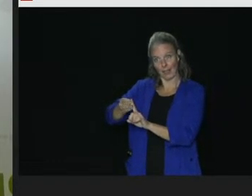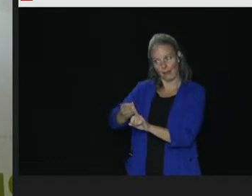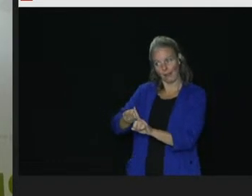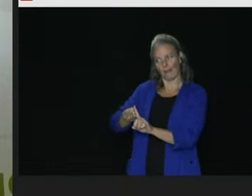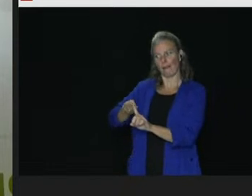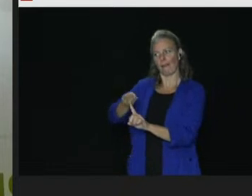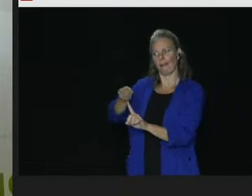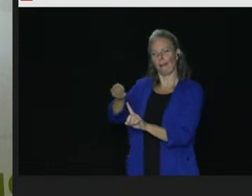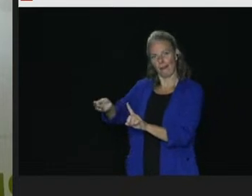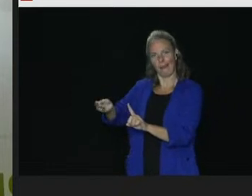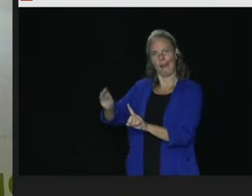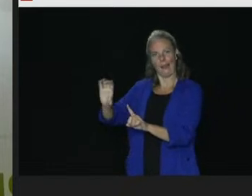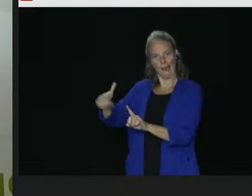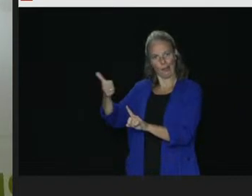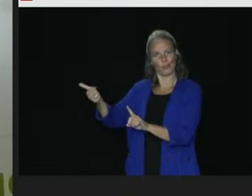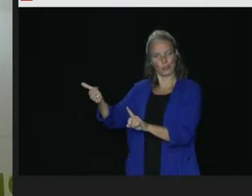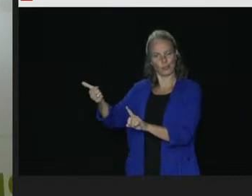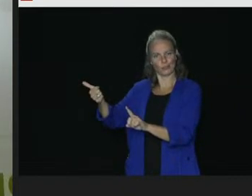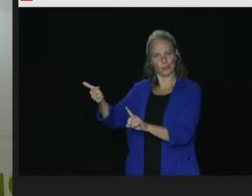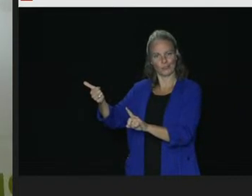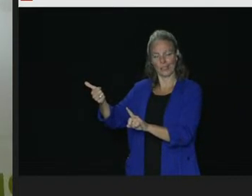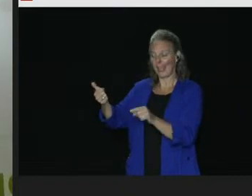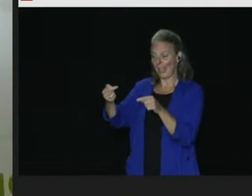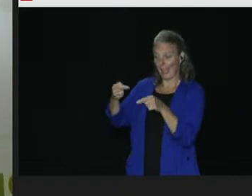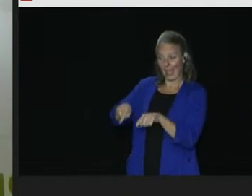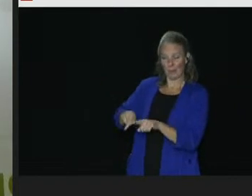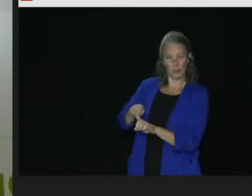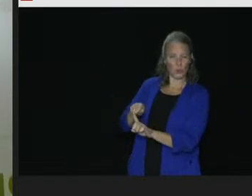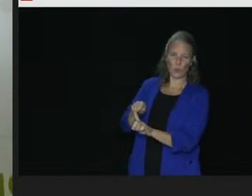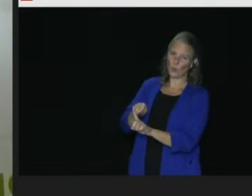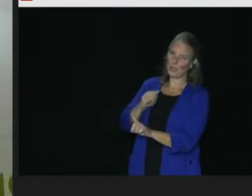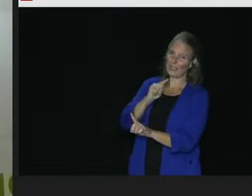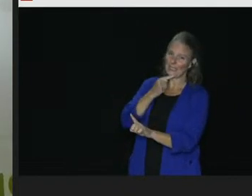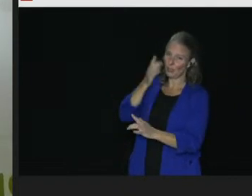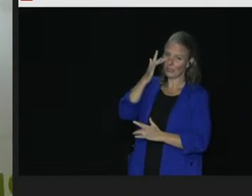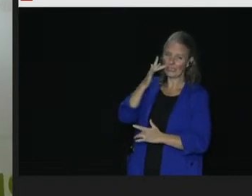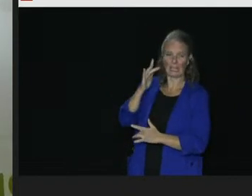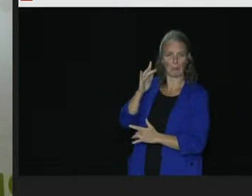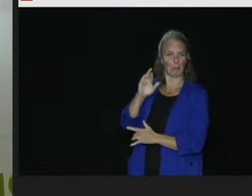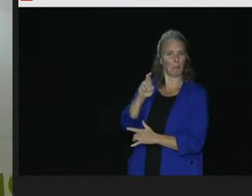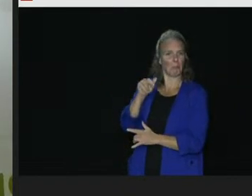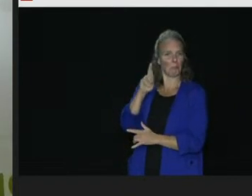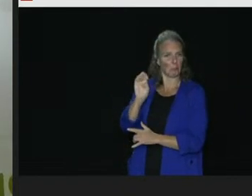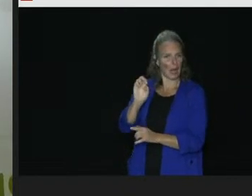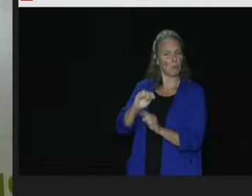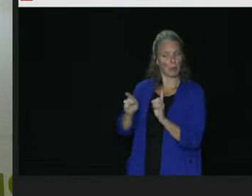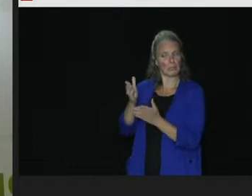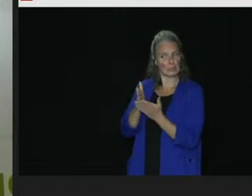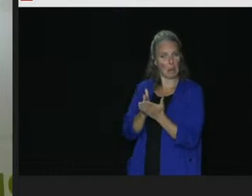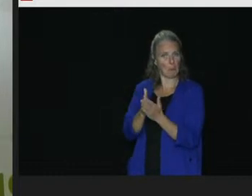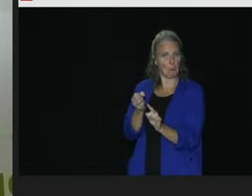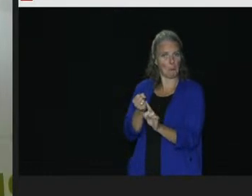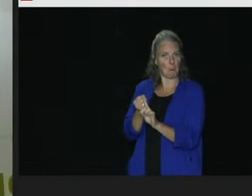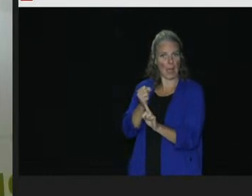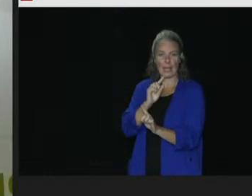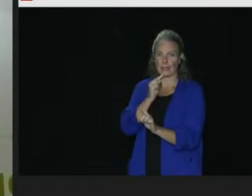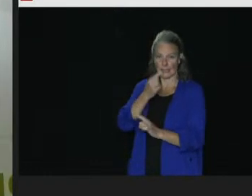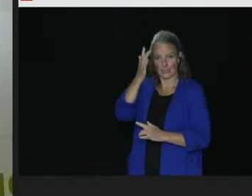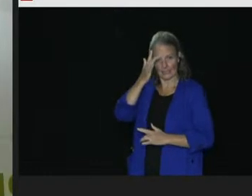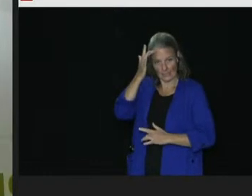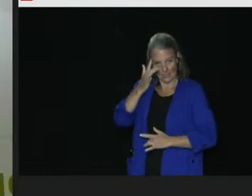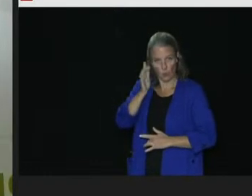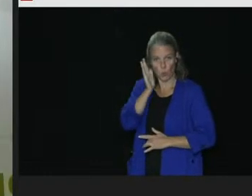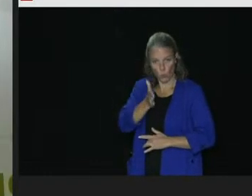And even if serious outcomes are rare, some kids will get seriously sick. The other thing is that we